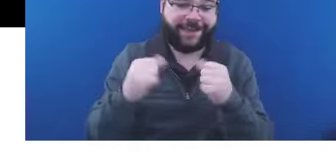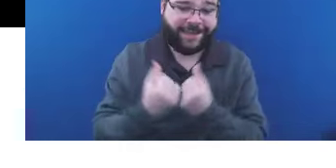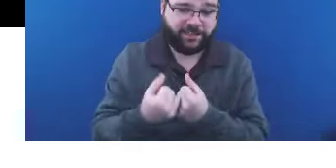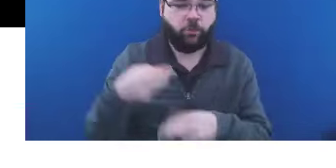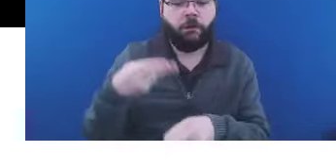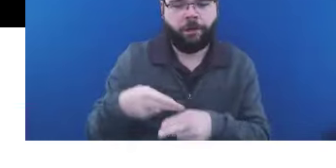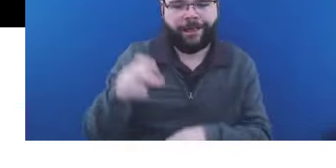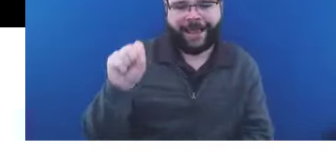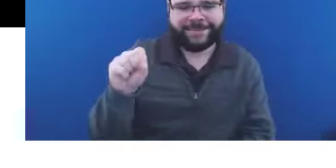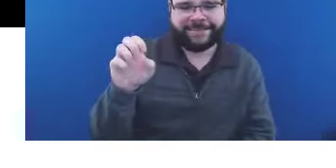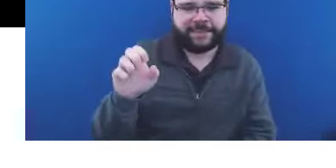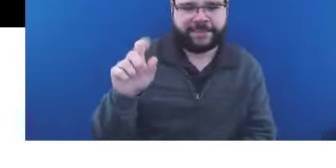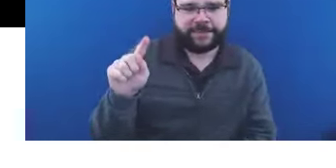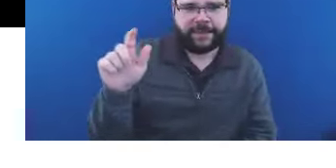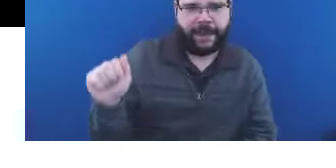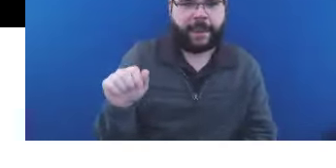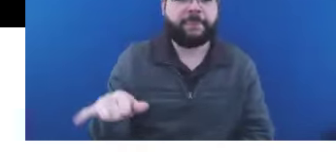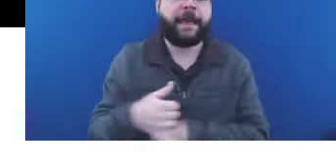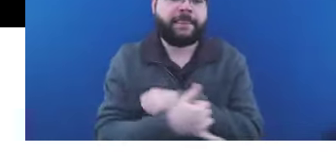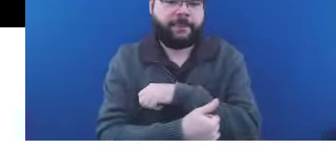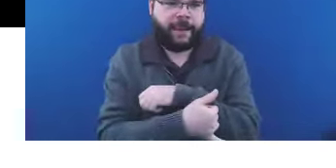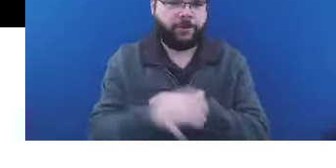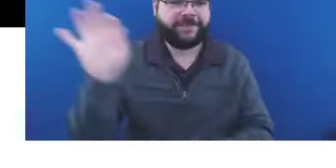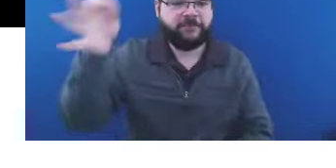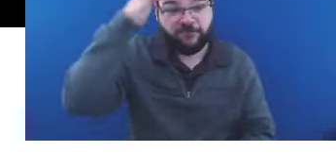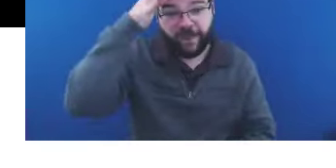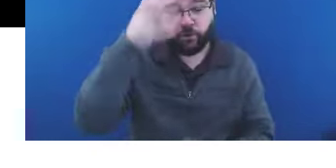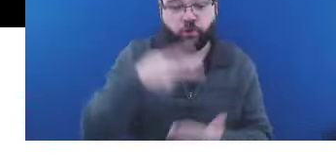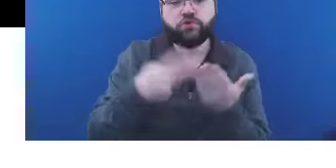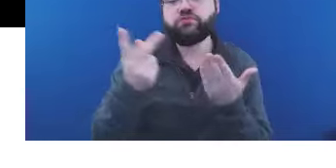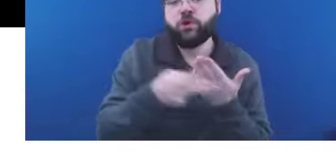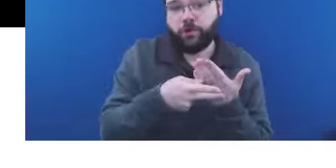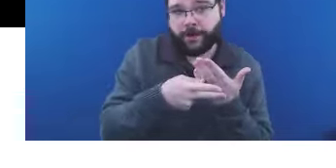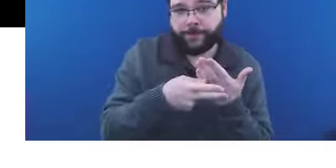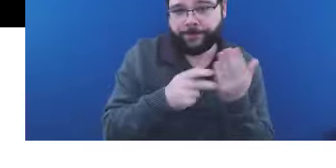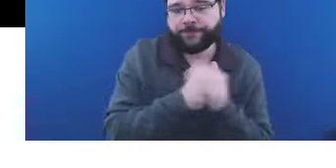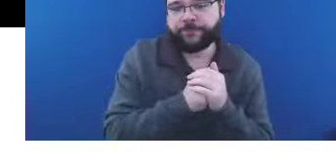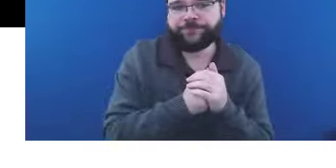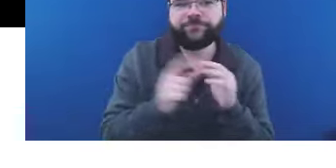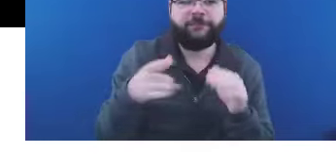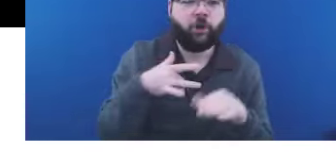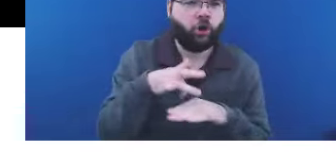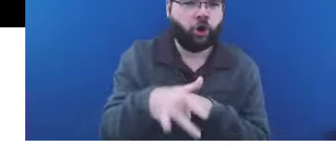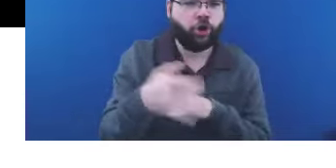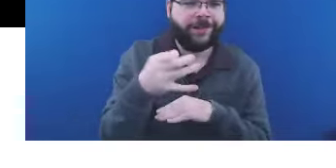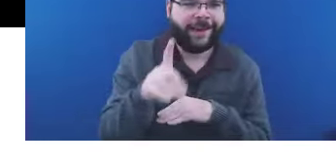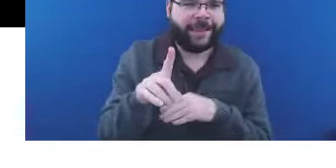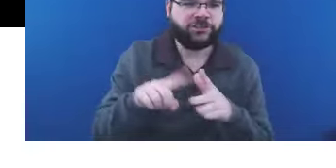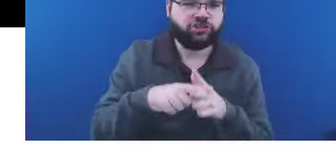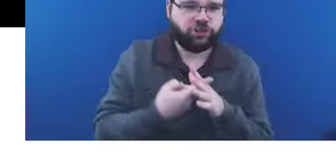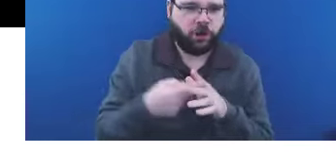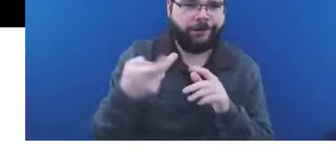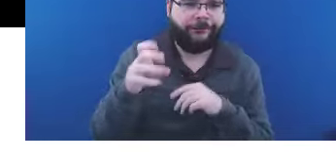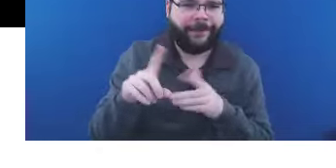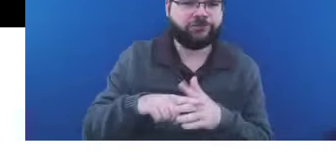SETA, is our county's federal program. They have early Head Start and Head Start. They